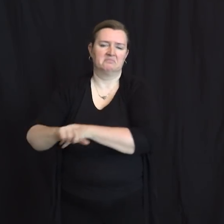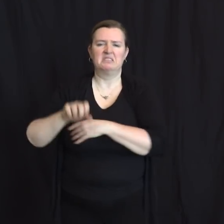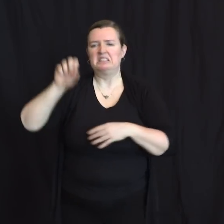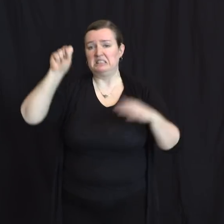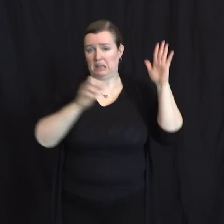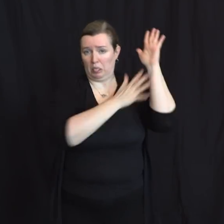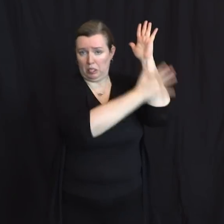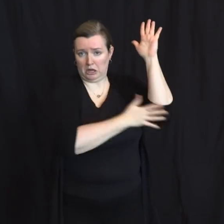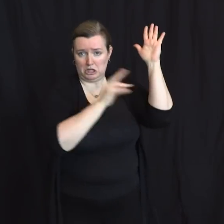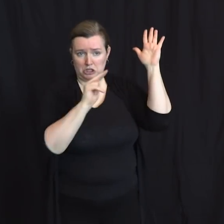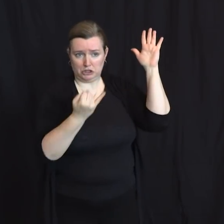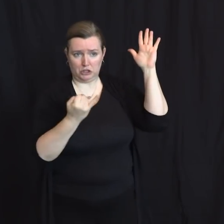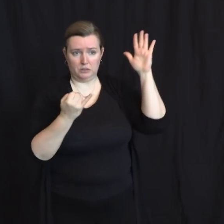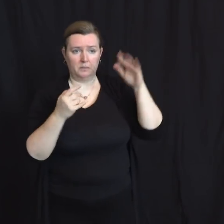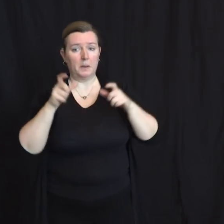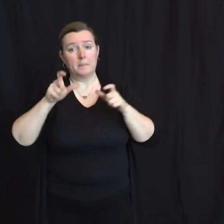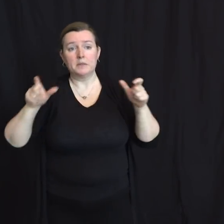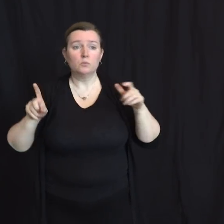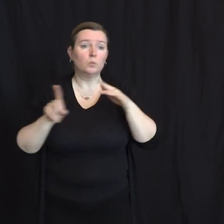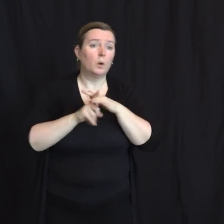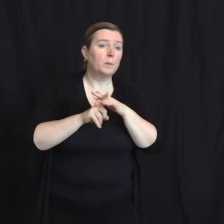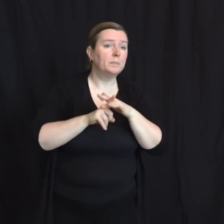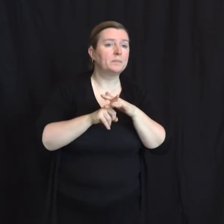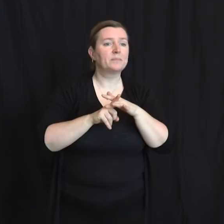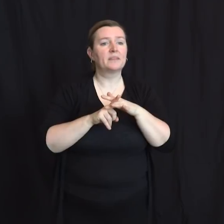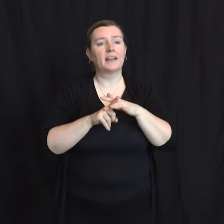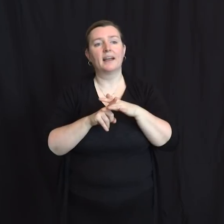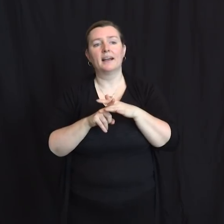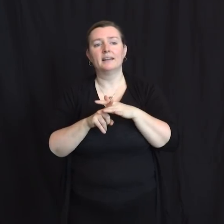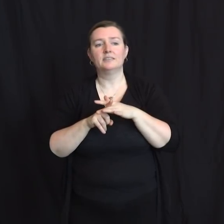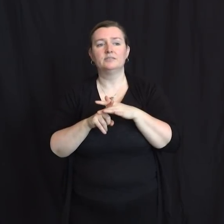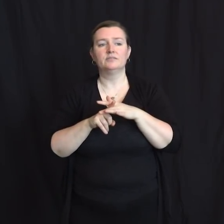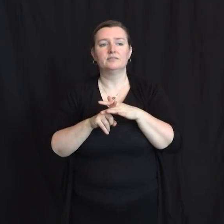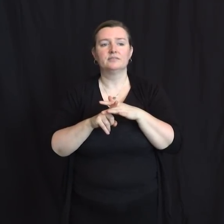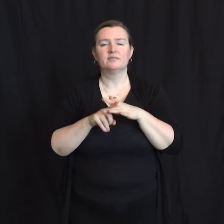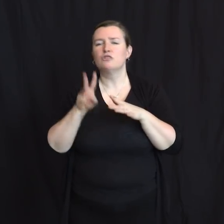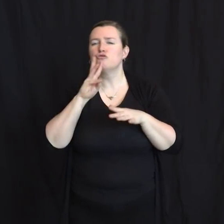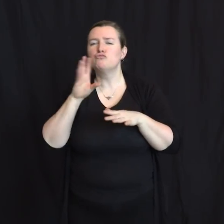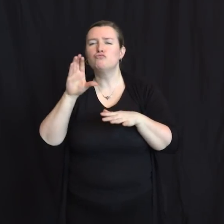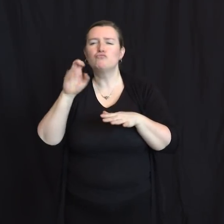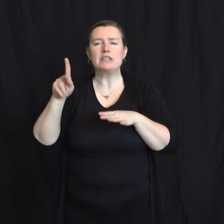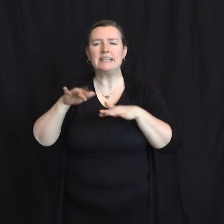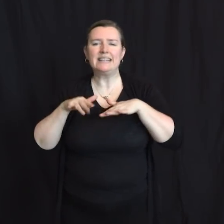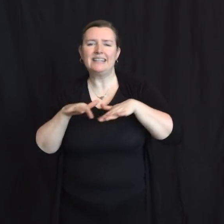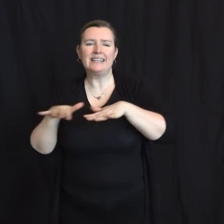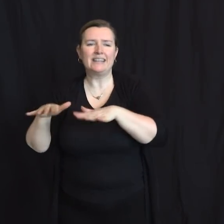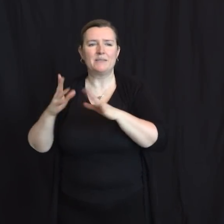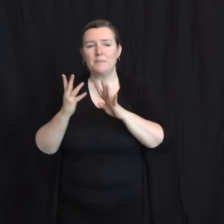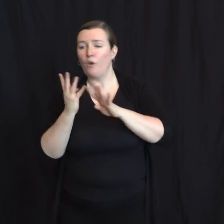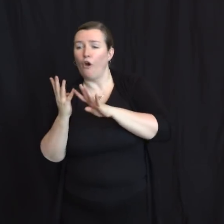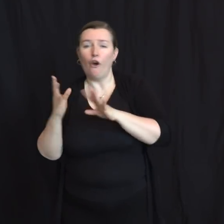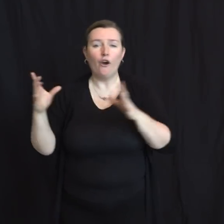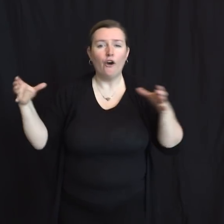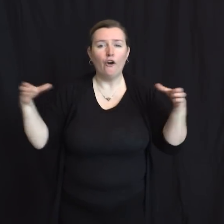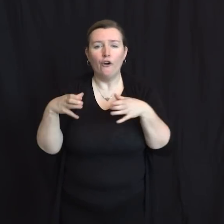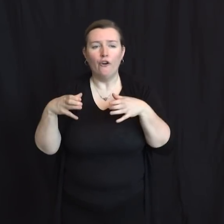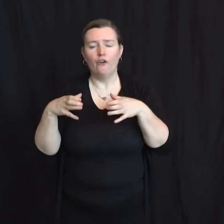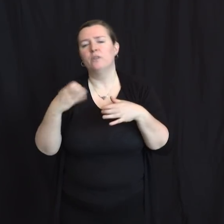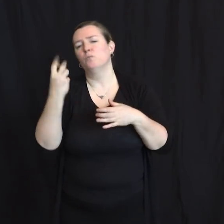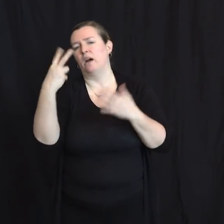to a gathering on the banks of the Pennsauken Creek. They issued 12 summonses. They had a bonfire and